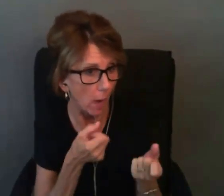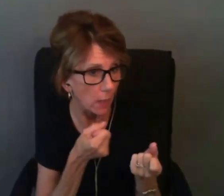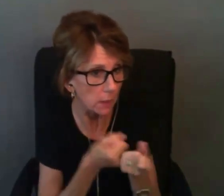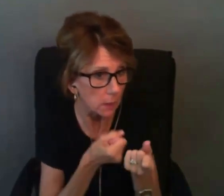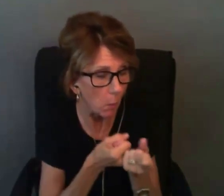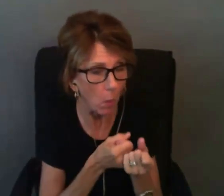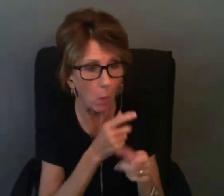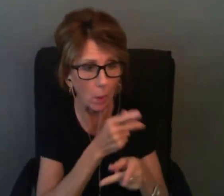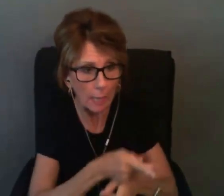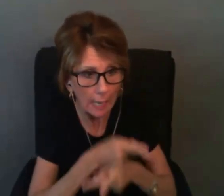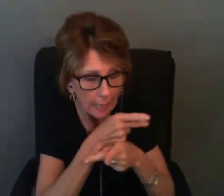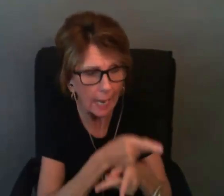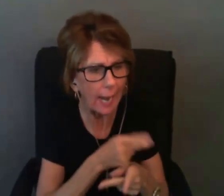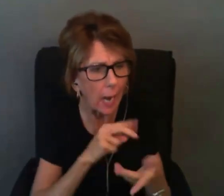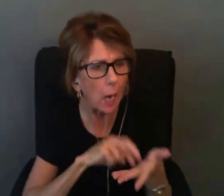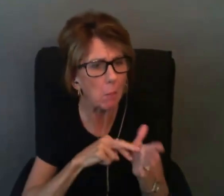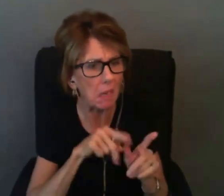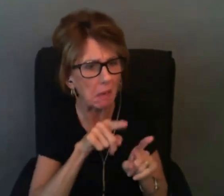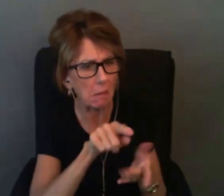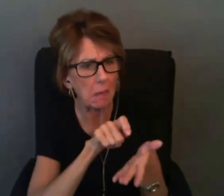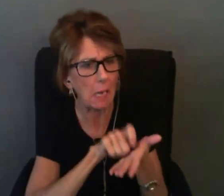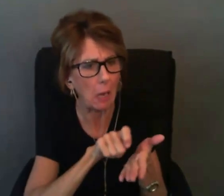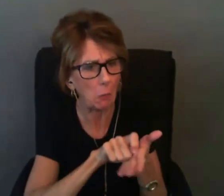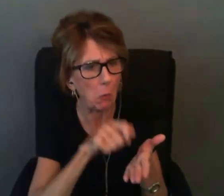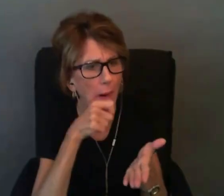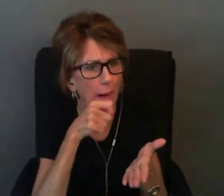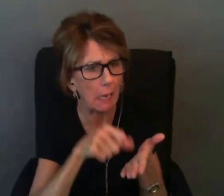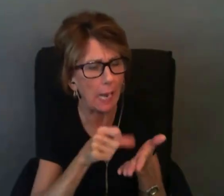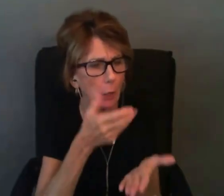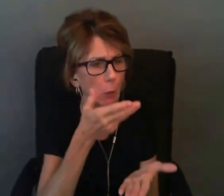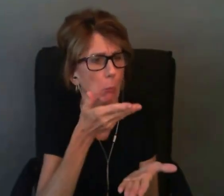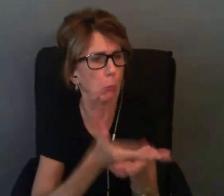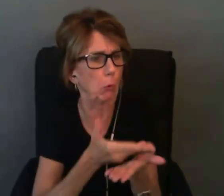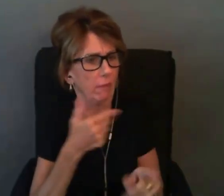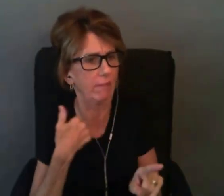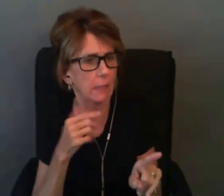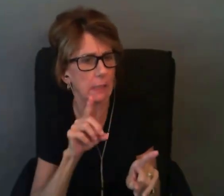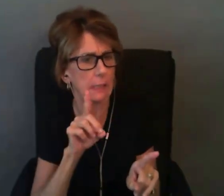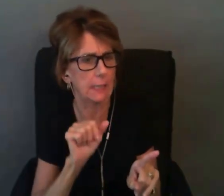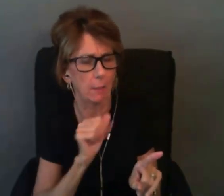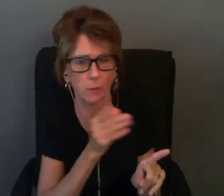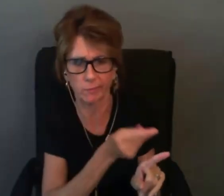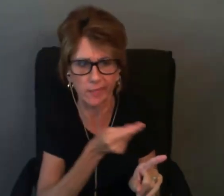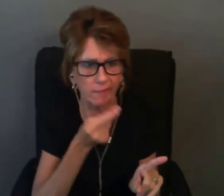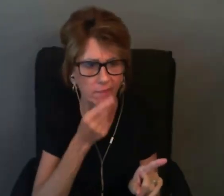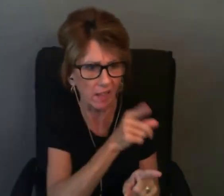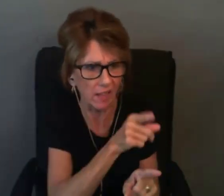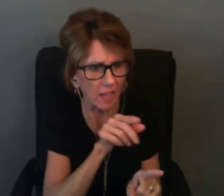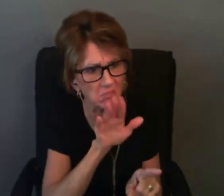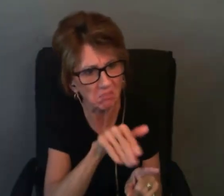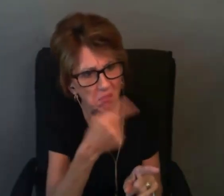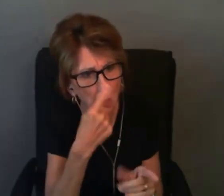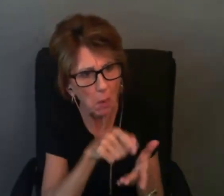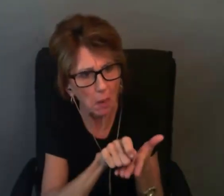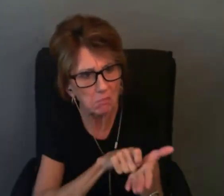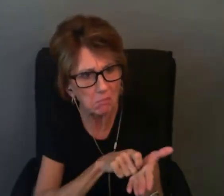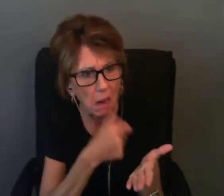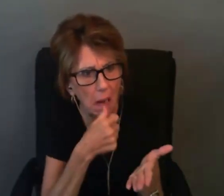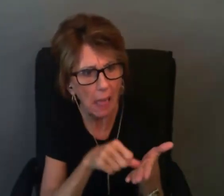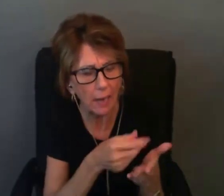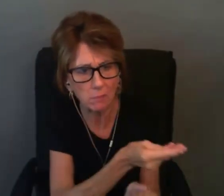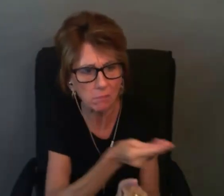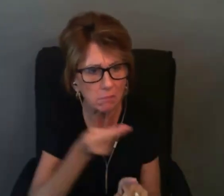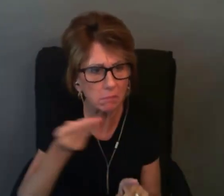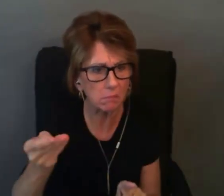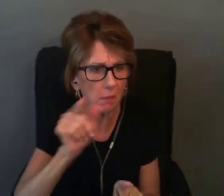your requests for accommodation. Well, to prove your disability, because that's really what they're doing. So the